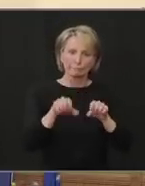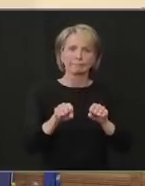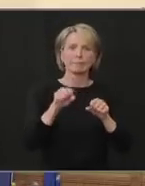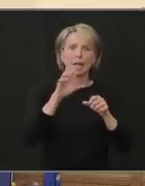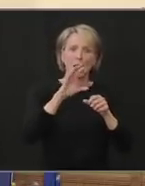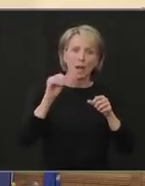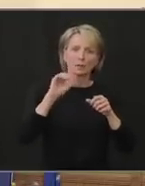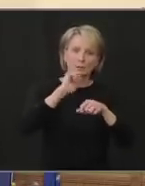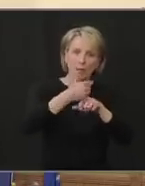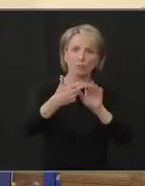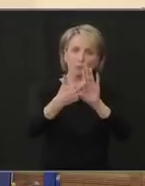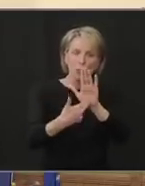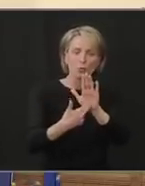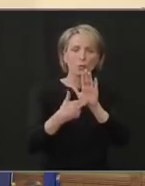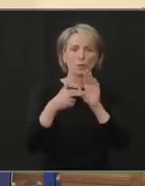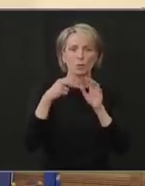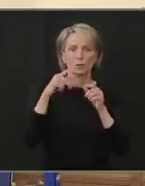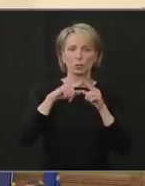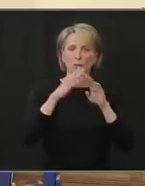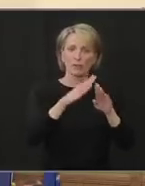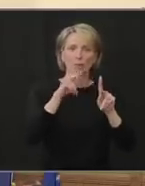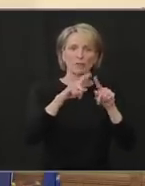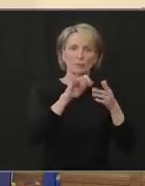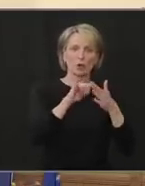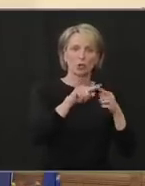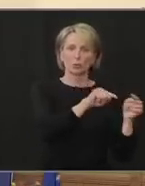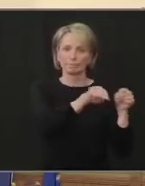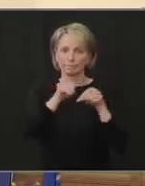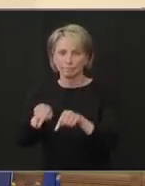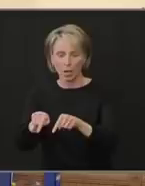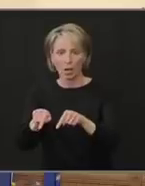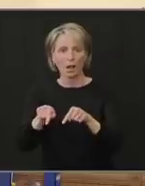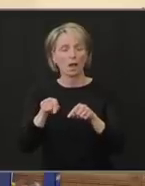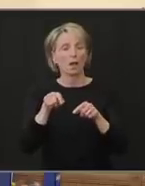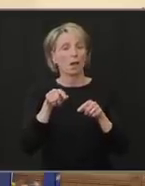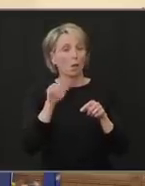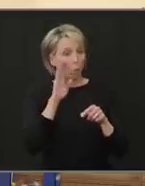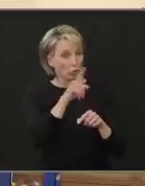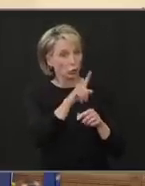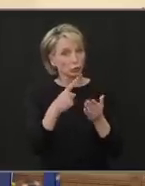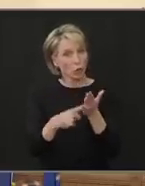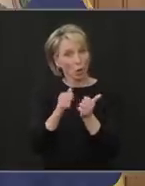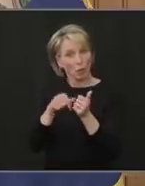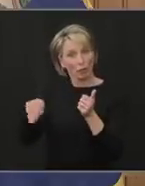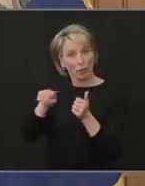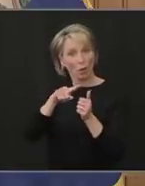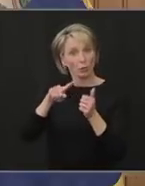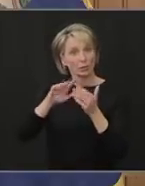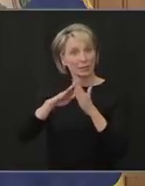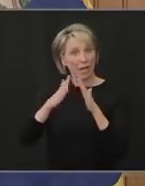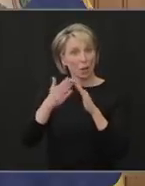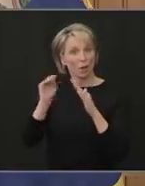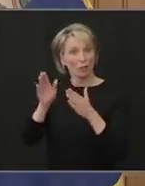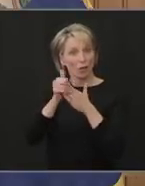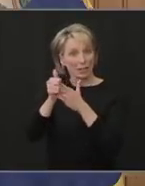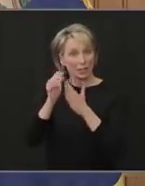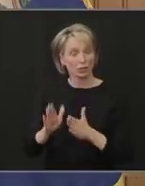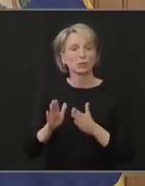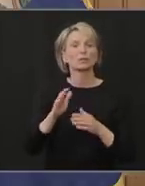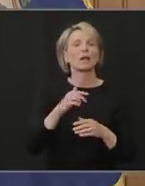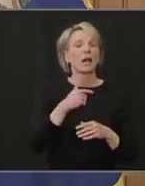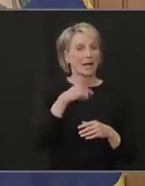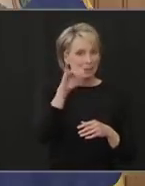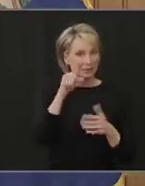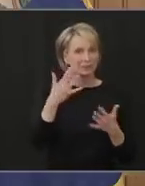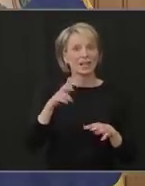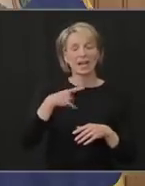Have you talked to the leaders of these communities, and would you entertain the idea? I talked to them right now. I said, people coming into the state, A,